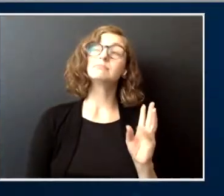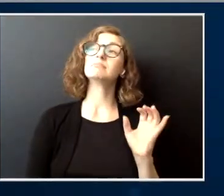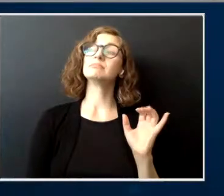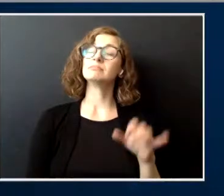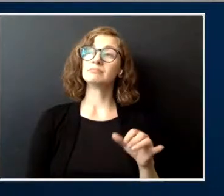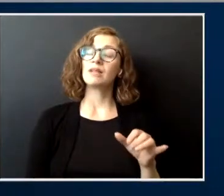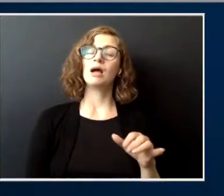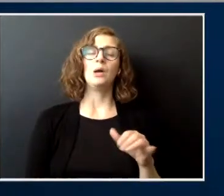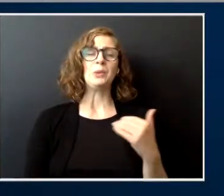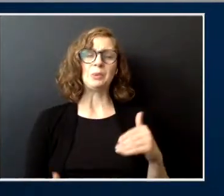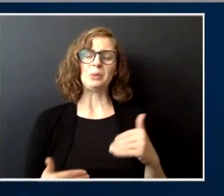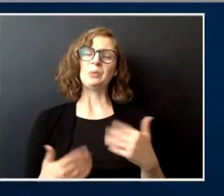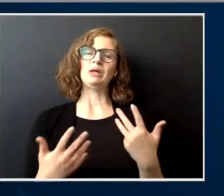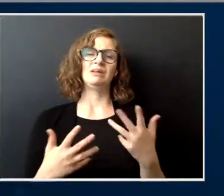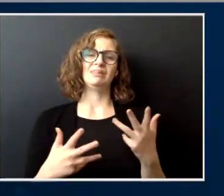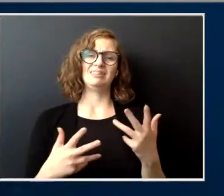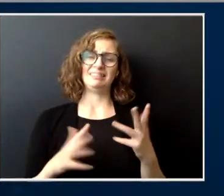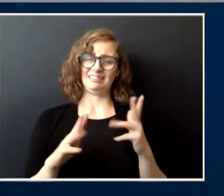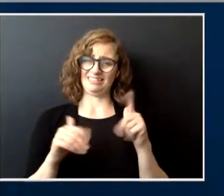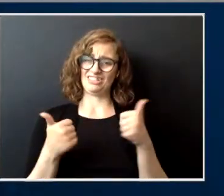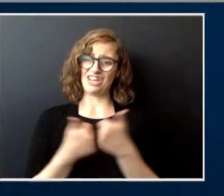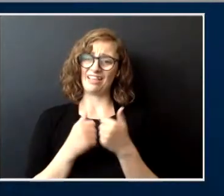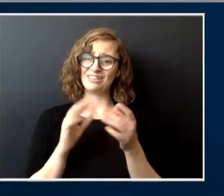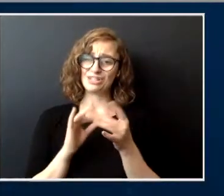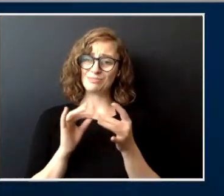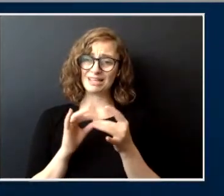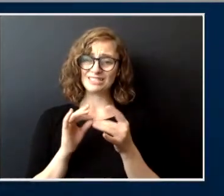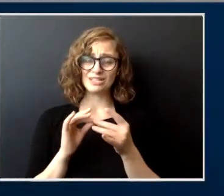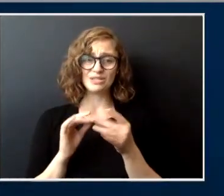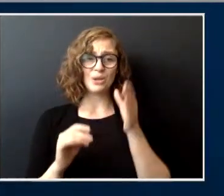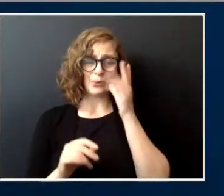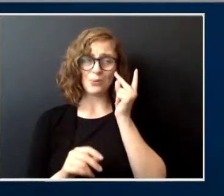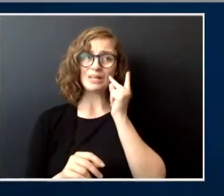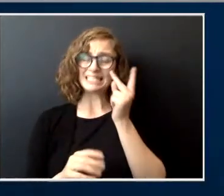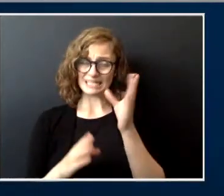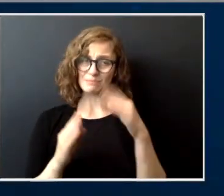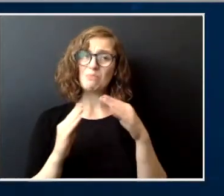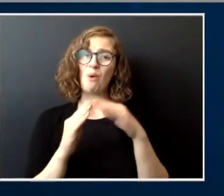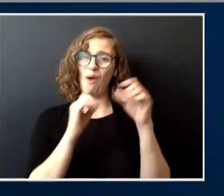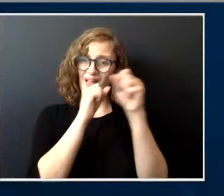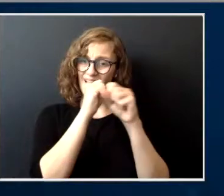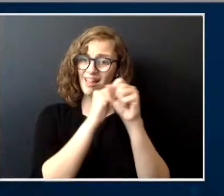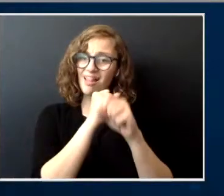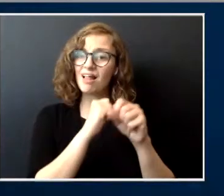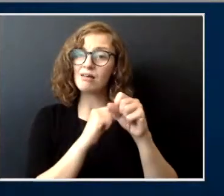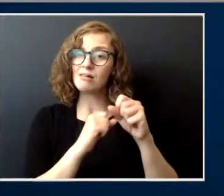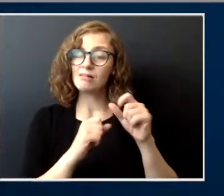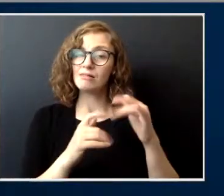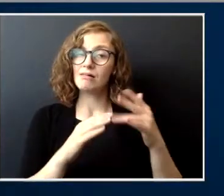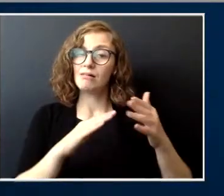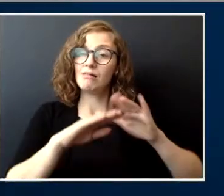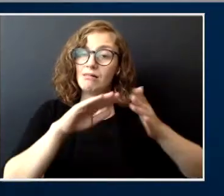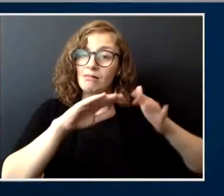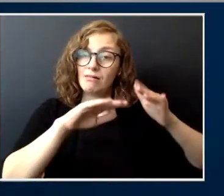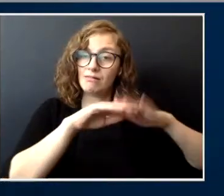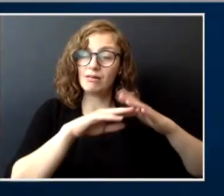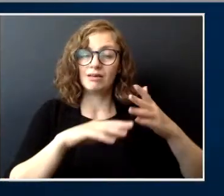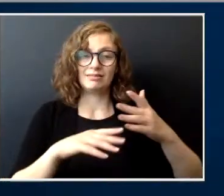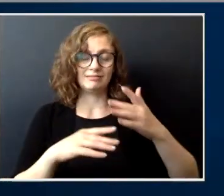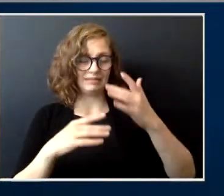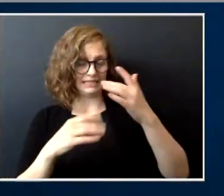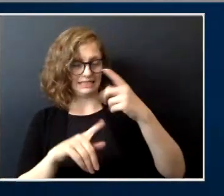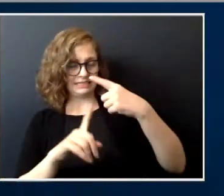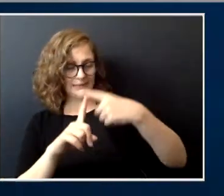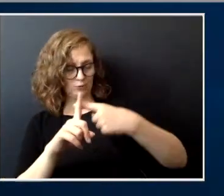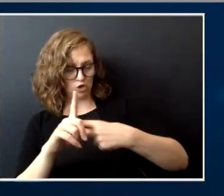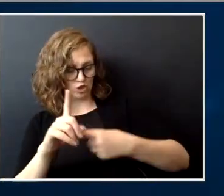difficult, message really, because we're going to see more of it, I think, as temperatures warm and we see more tropical diseases here in the Midwest. So